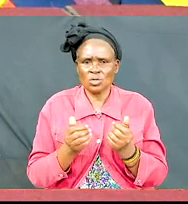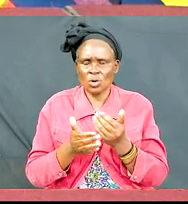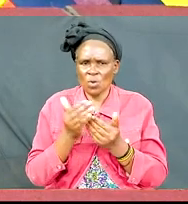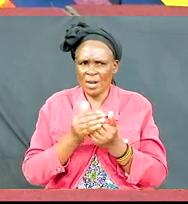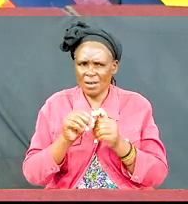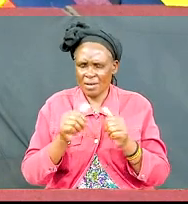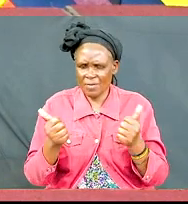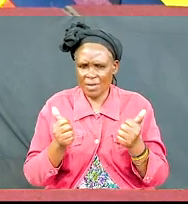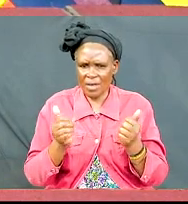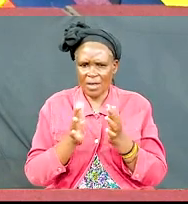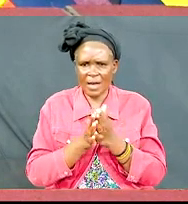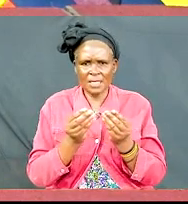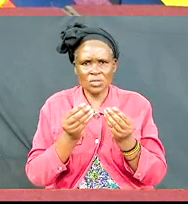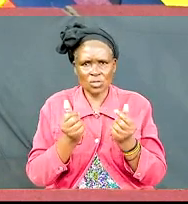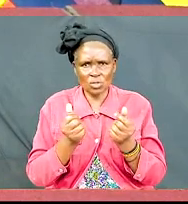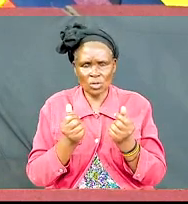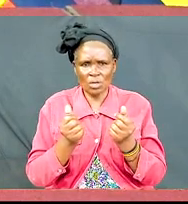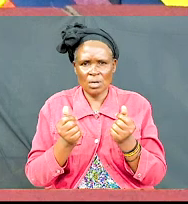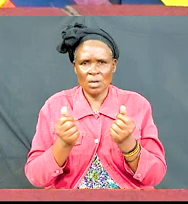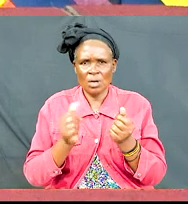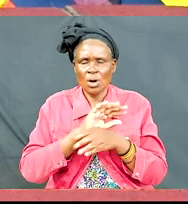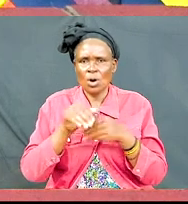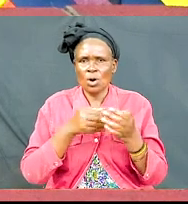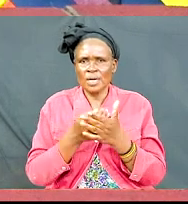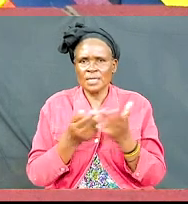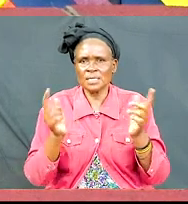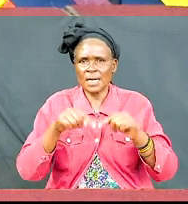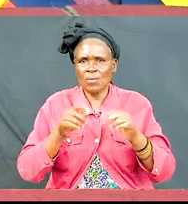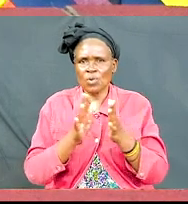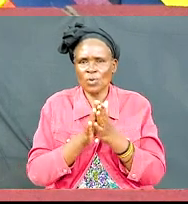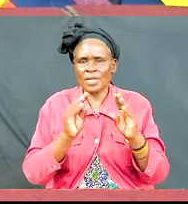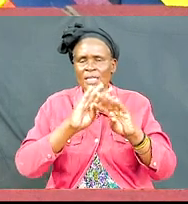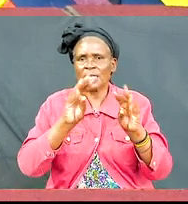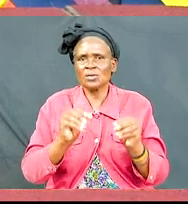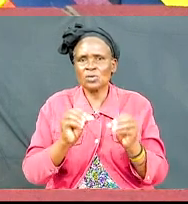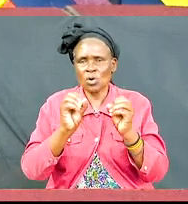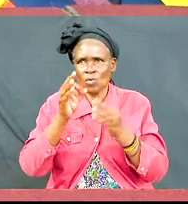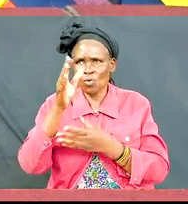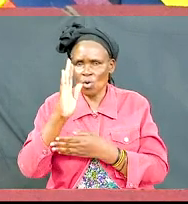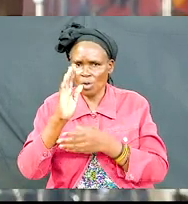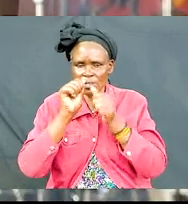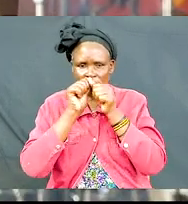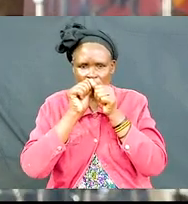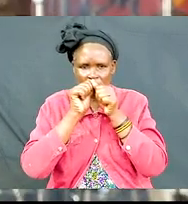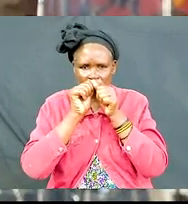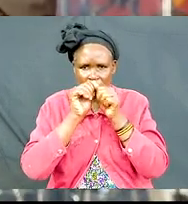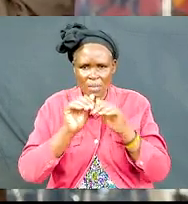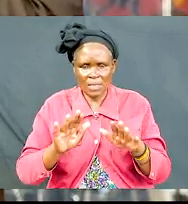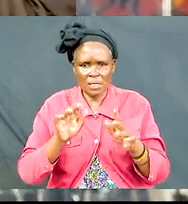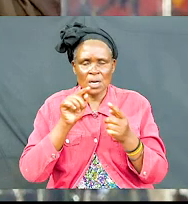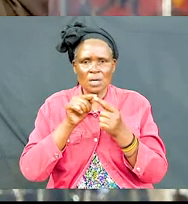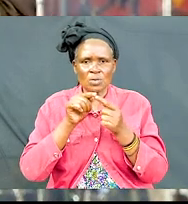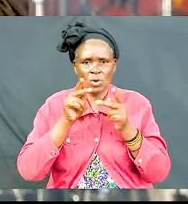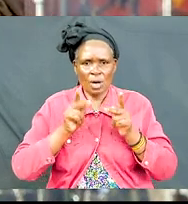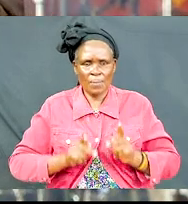health, and total wholeness, covering the sum total of God's blessings to a person